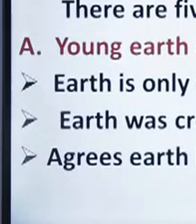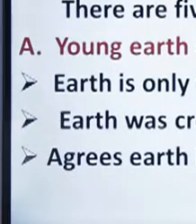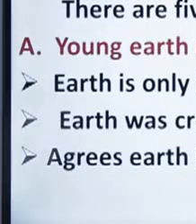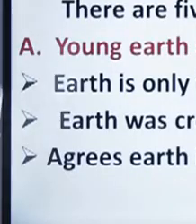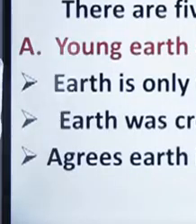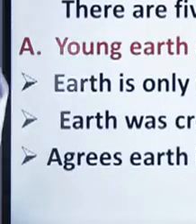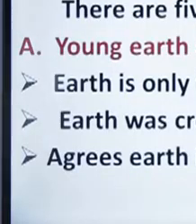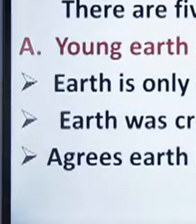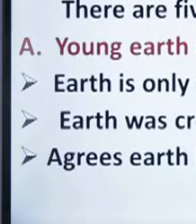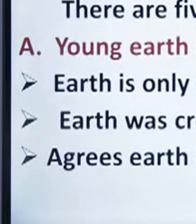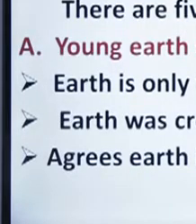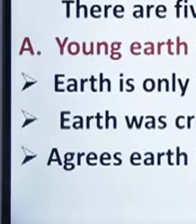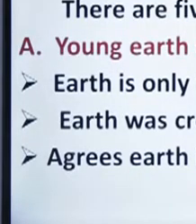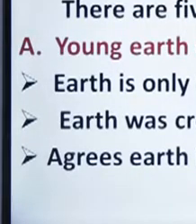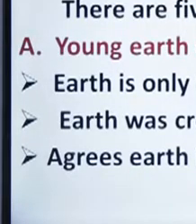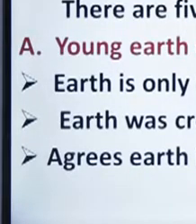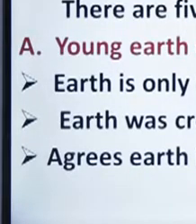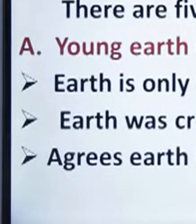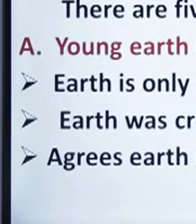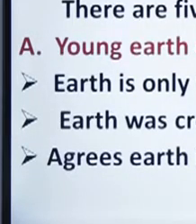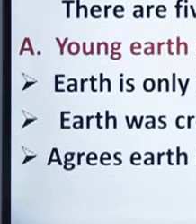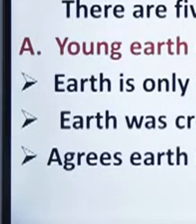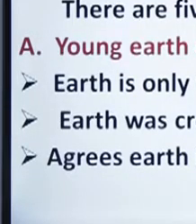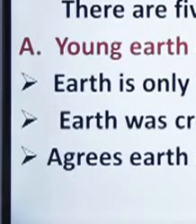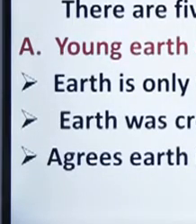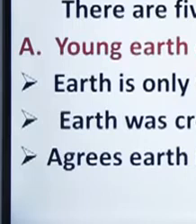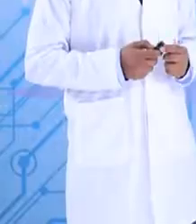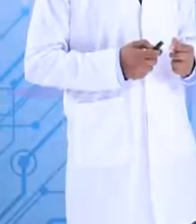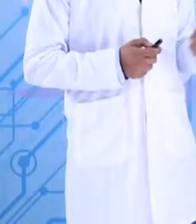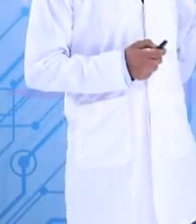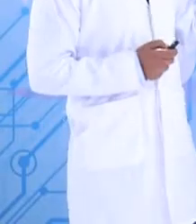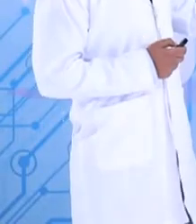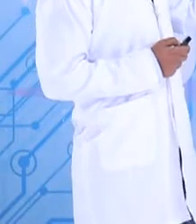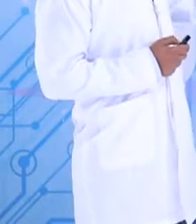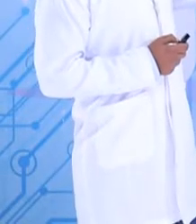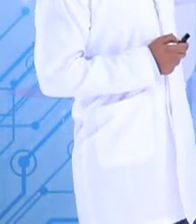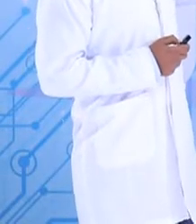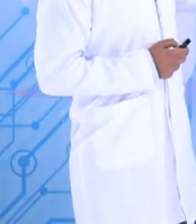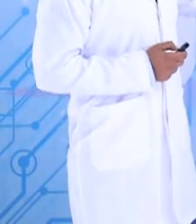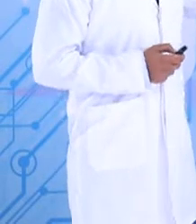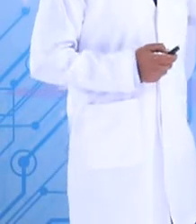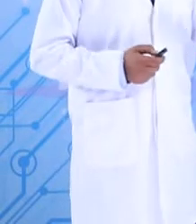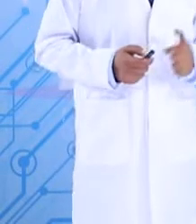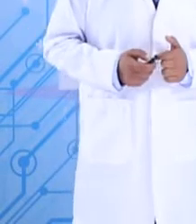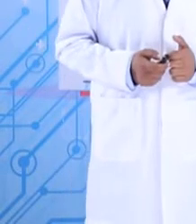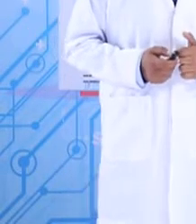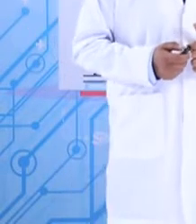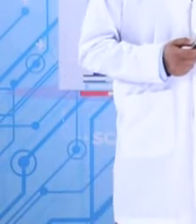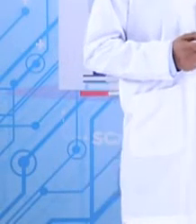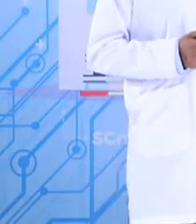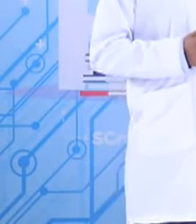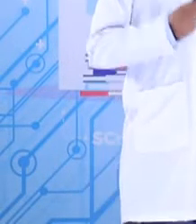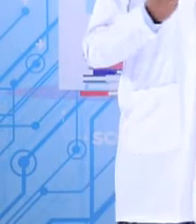Let's see the first major category of theory for evolution, which is theories about the origin